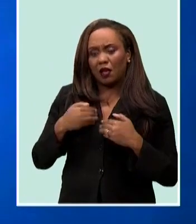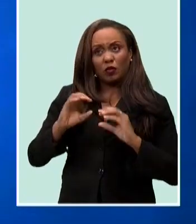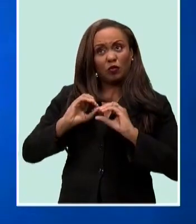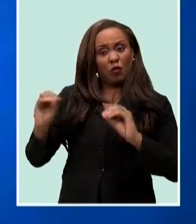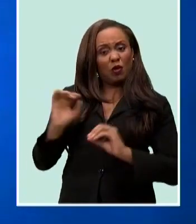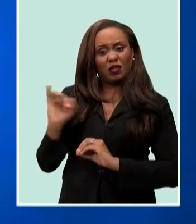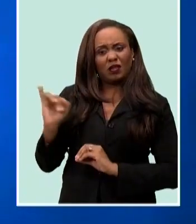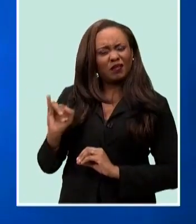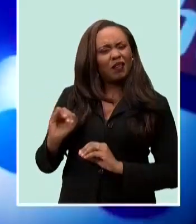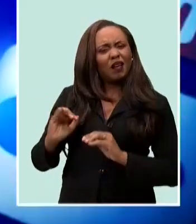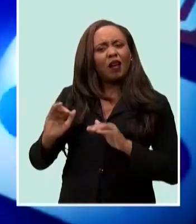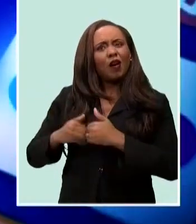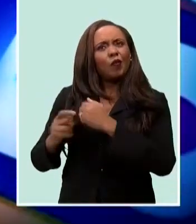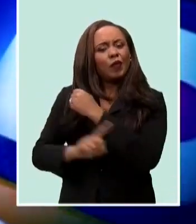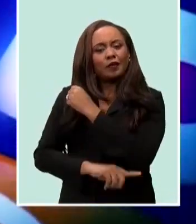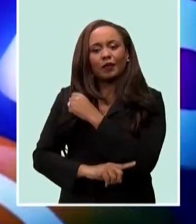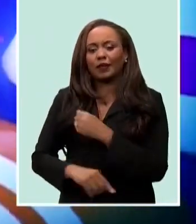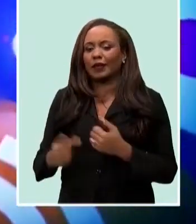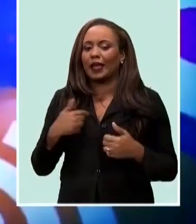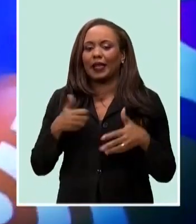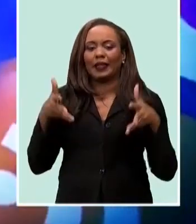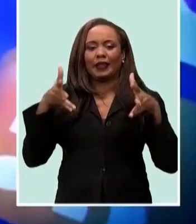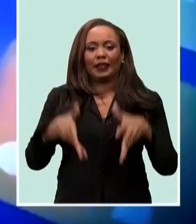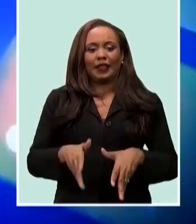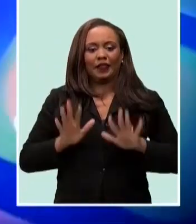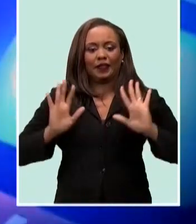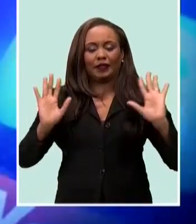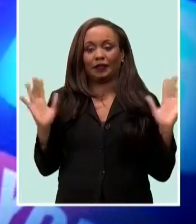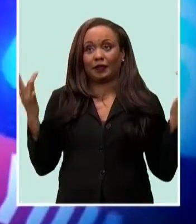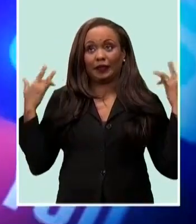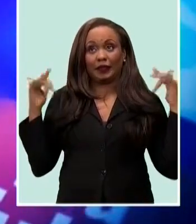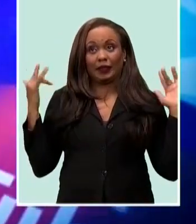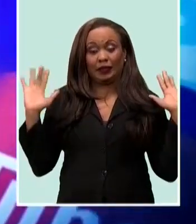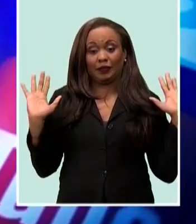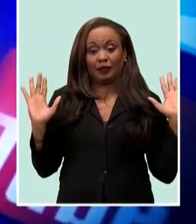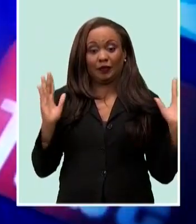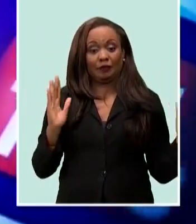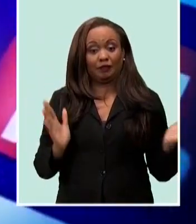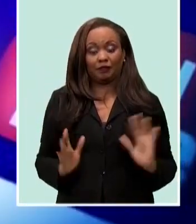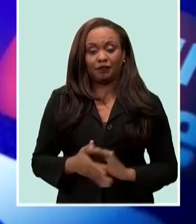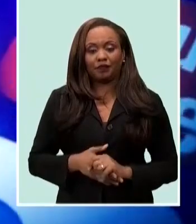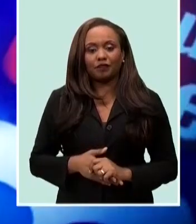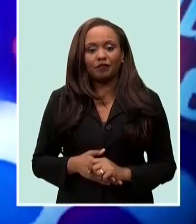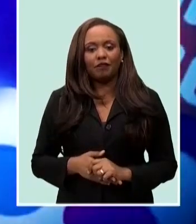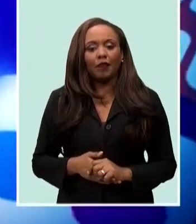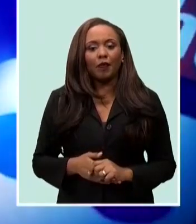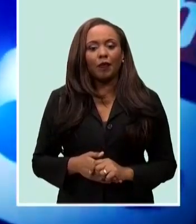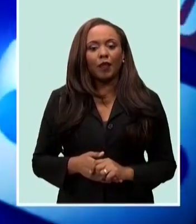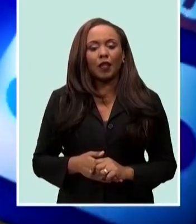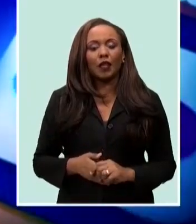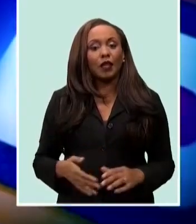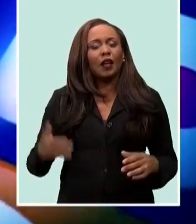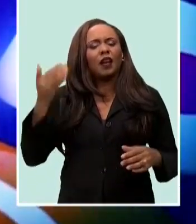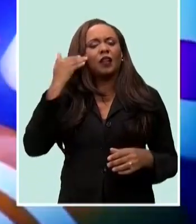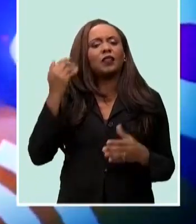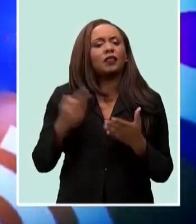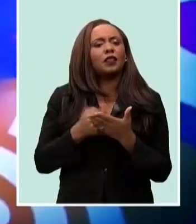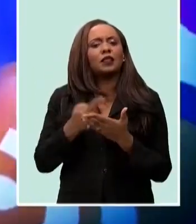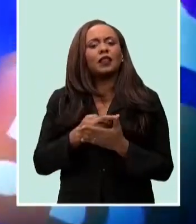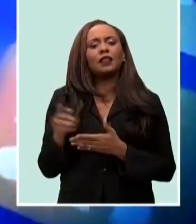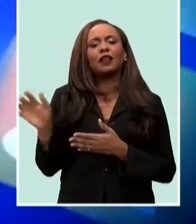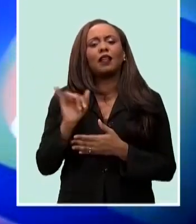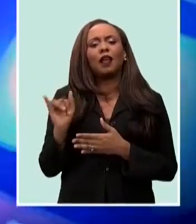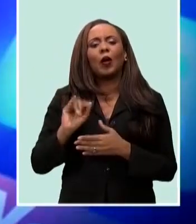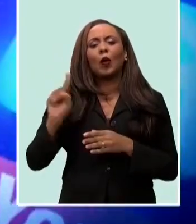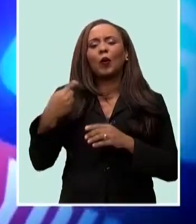no insurance? Well, I'm just going to leave that one to the experts to answer. Perhaps they can tell us. Now, I know that sometimes it may seem